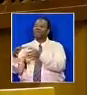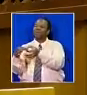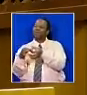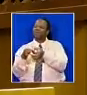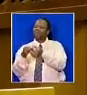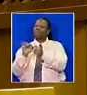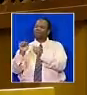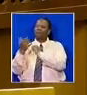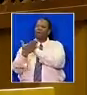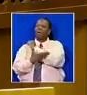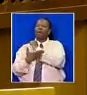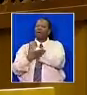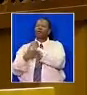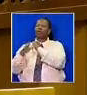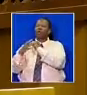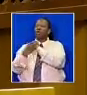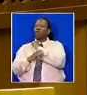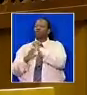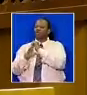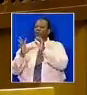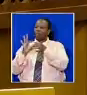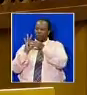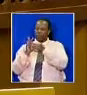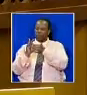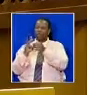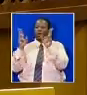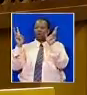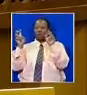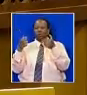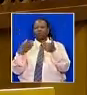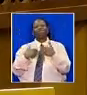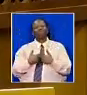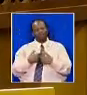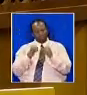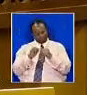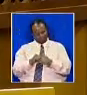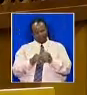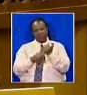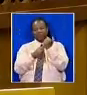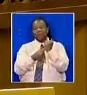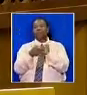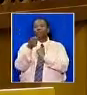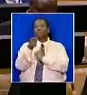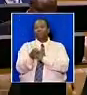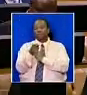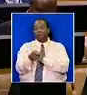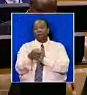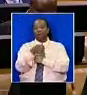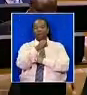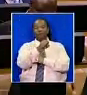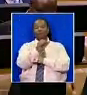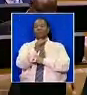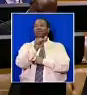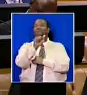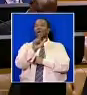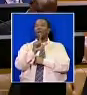procedures," close quote. Deputy Speaker, I respectfully on behalf of the local government fraternity,